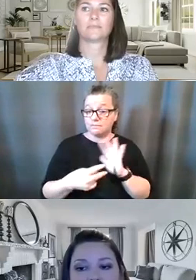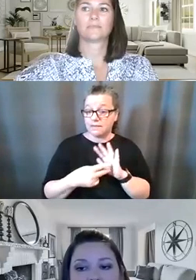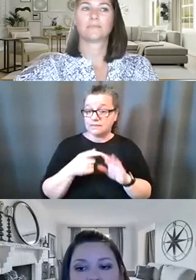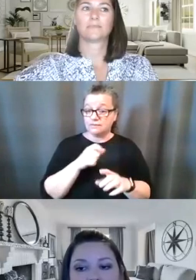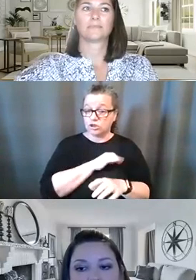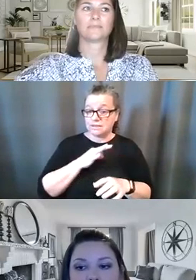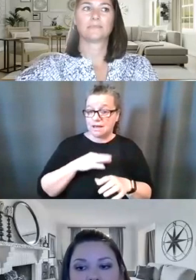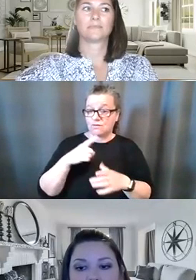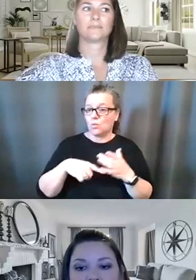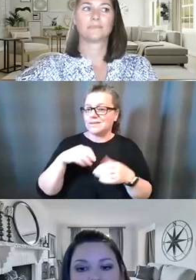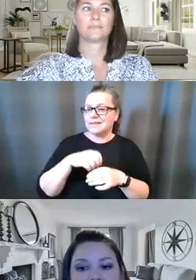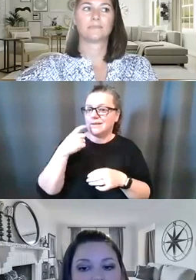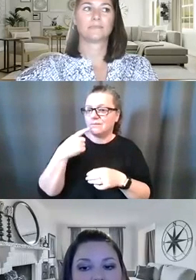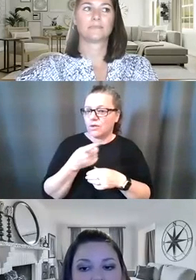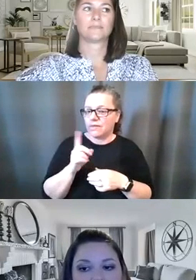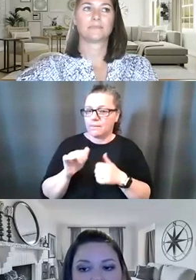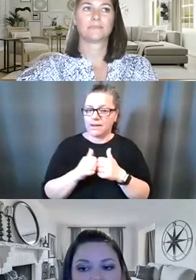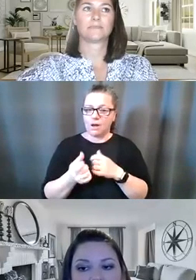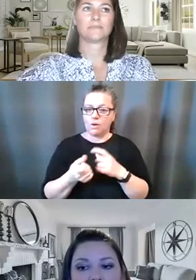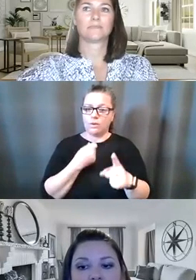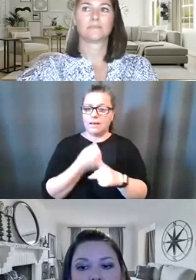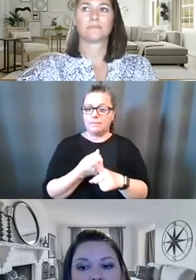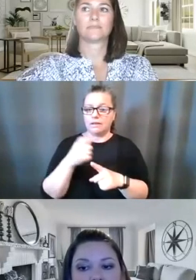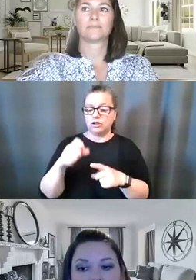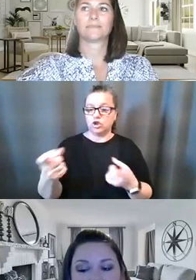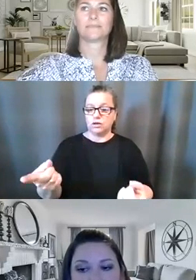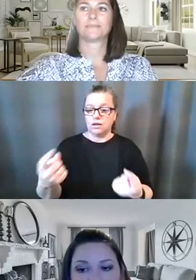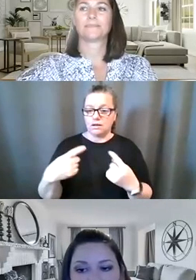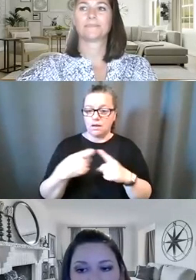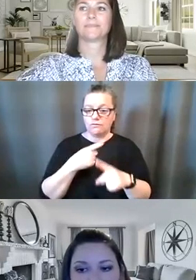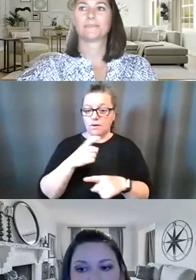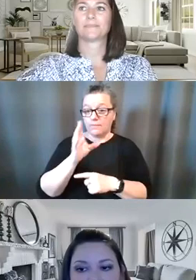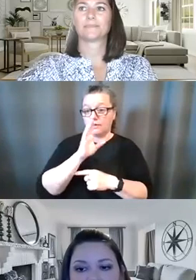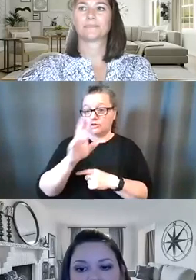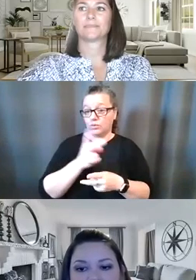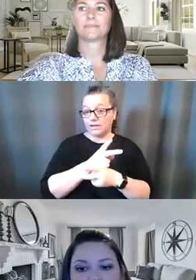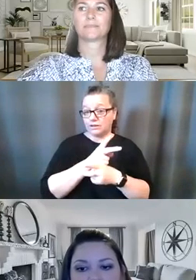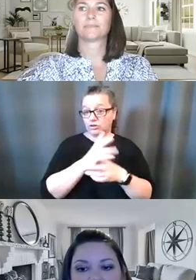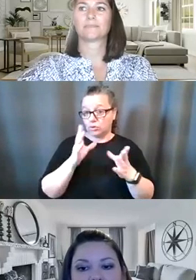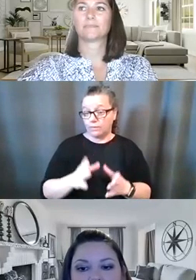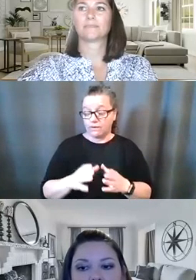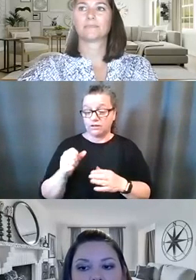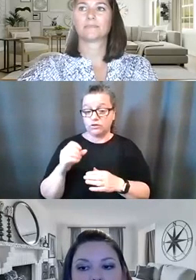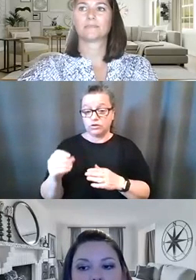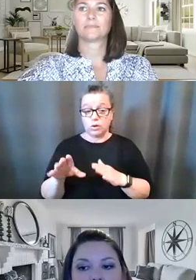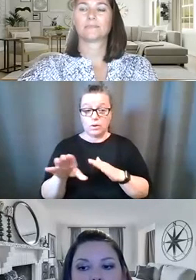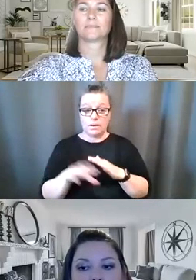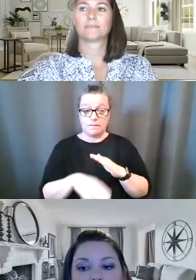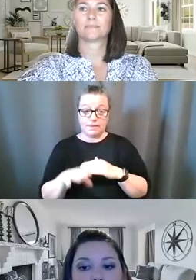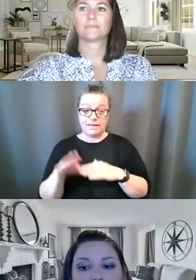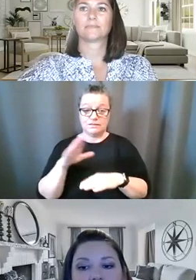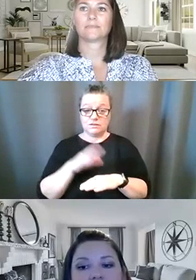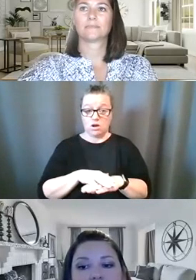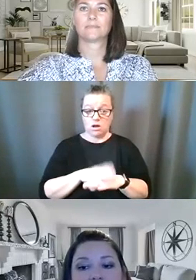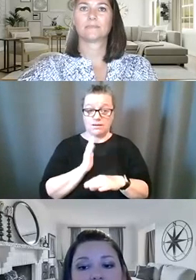for them, and how it will impact them should come from their direct supervisors. So based on